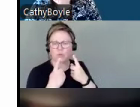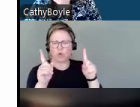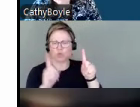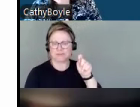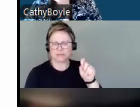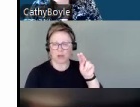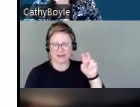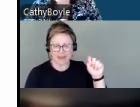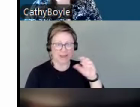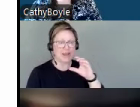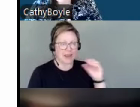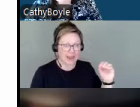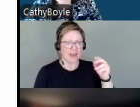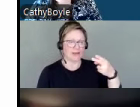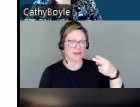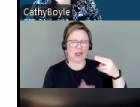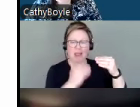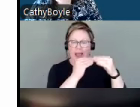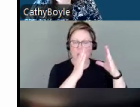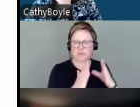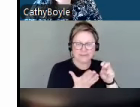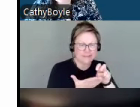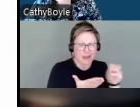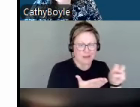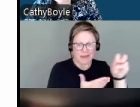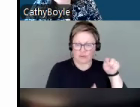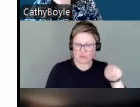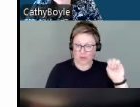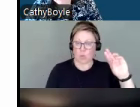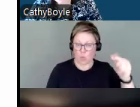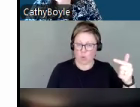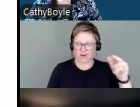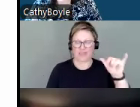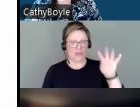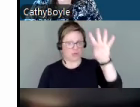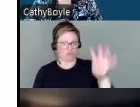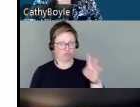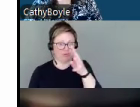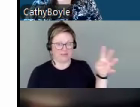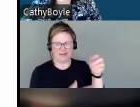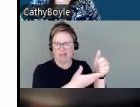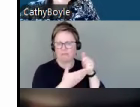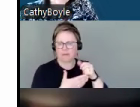housingnavigatorma.org. We will be using this grid as our roadmap for filling out applications.